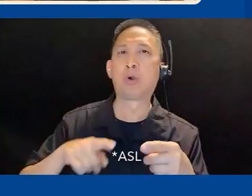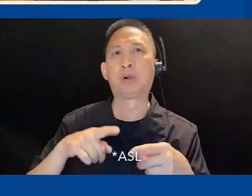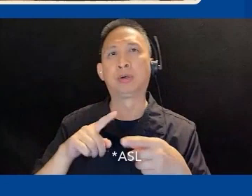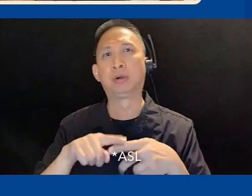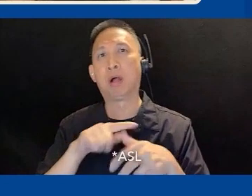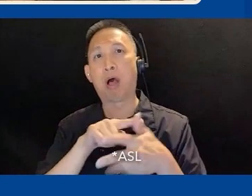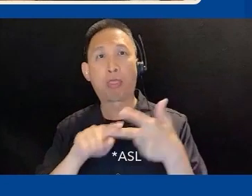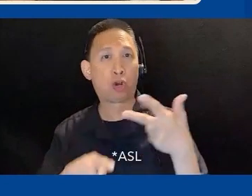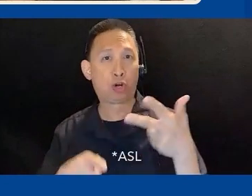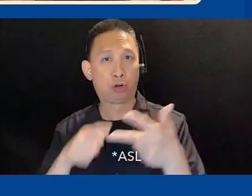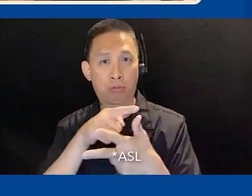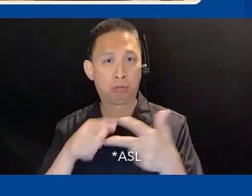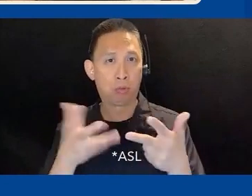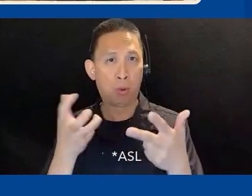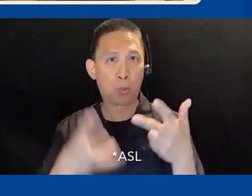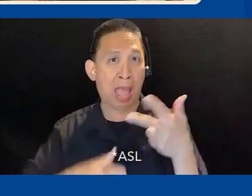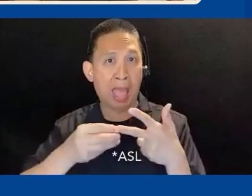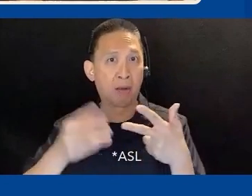well.